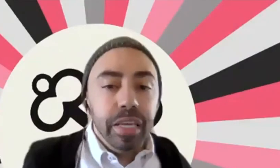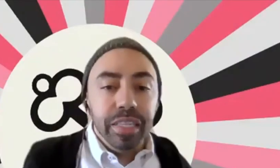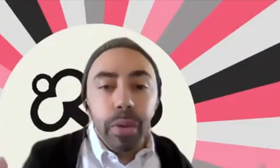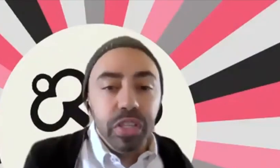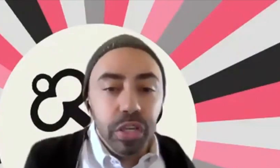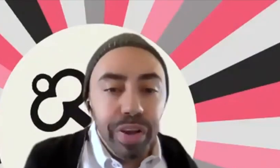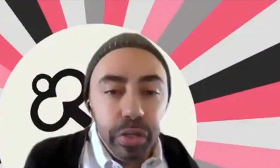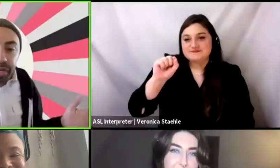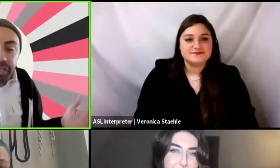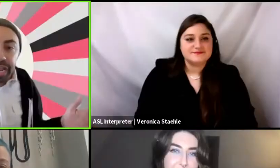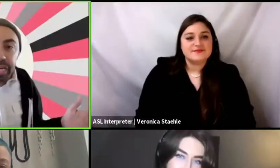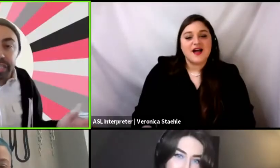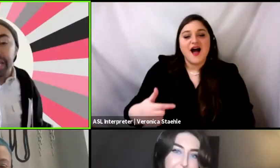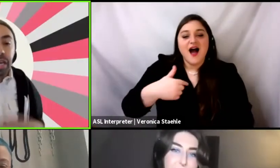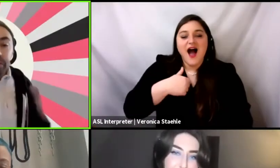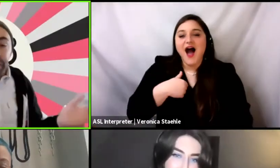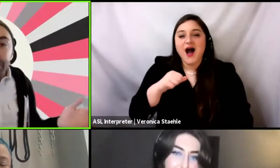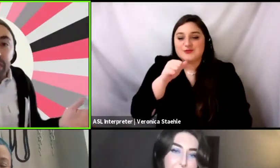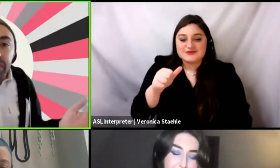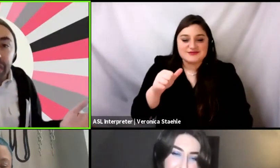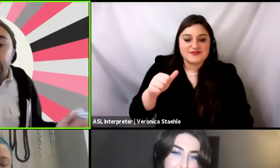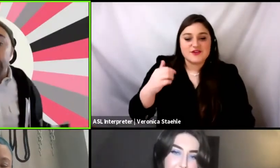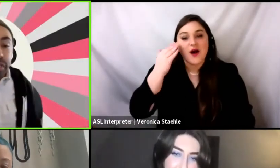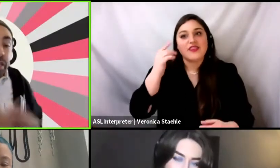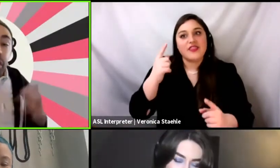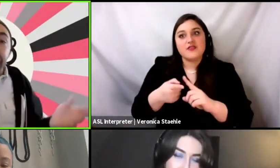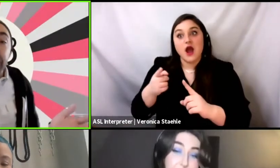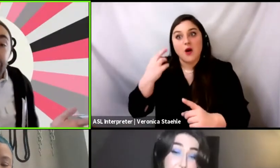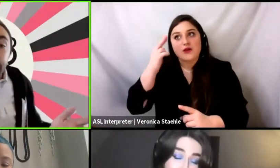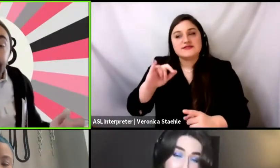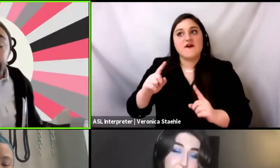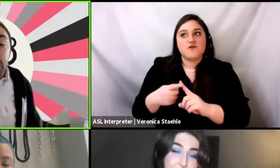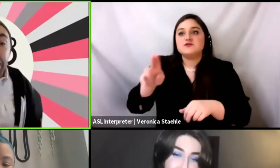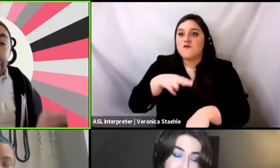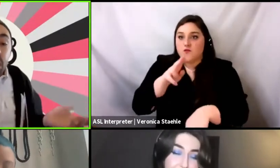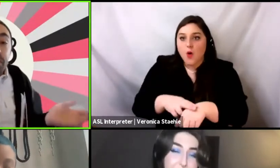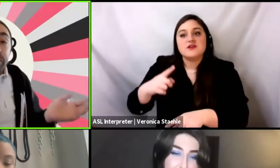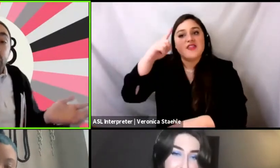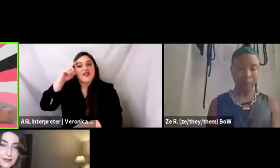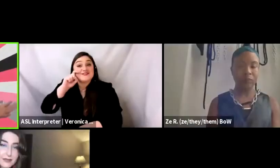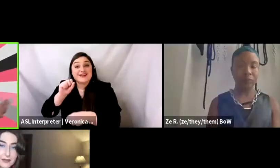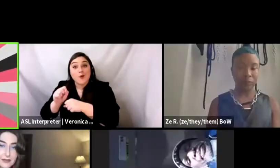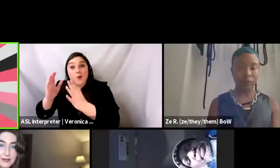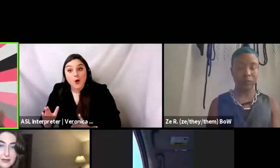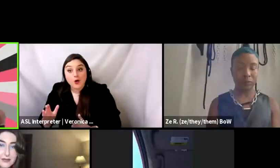say anything because I wasn't a trade unionist, right? And it's like, first they came for the sex workers and then they'll come for the Black and the migrant folks. And hopefully